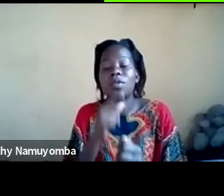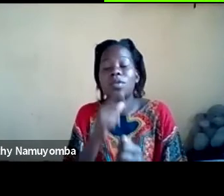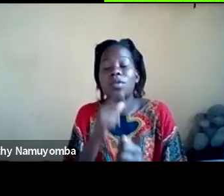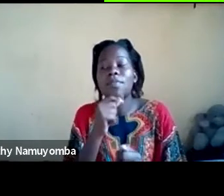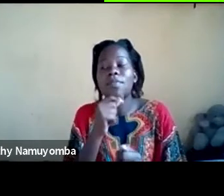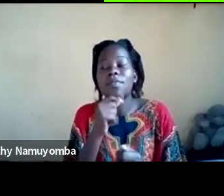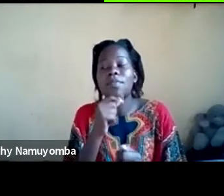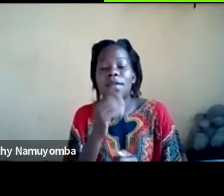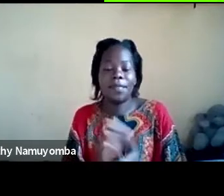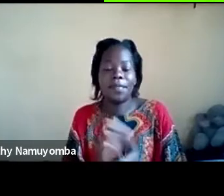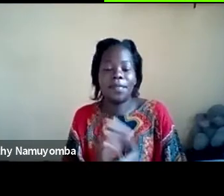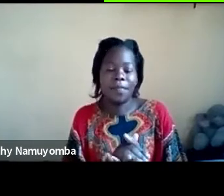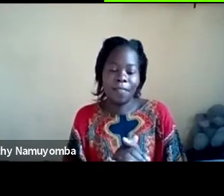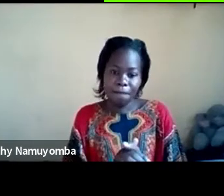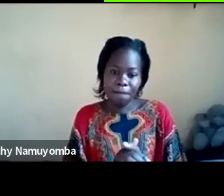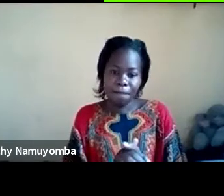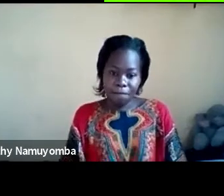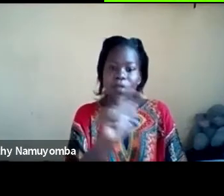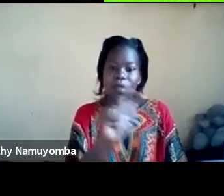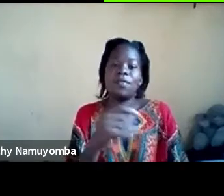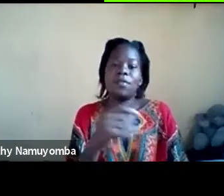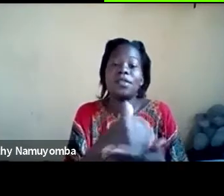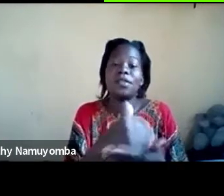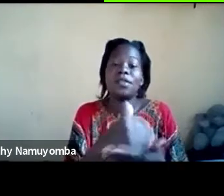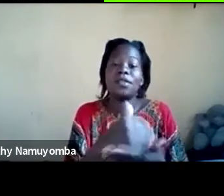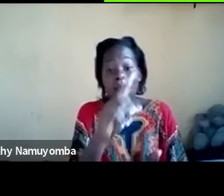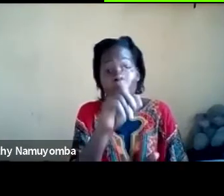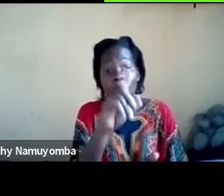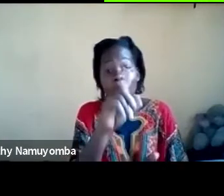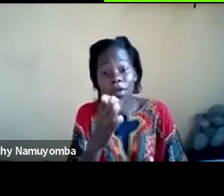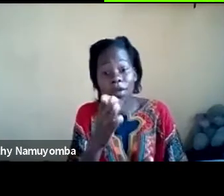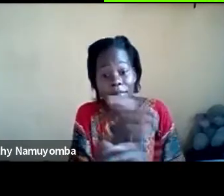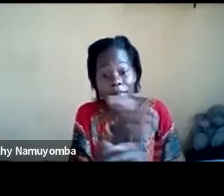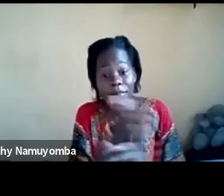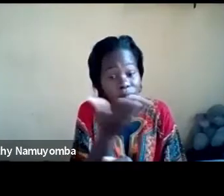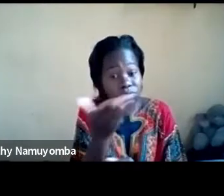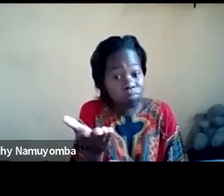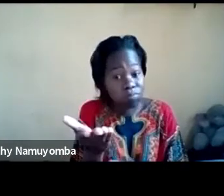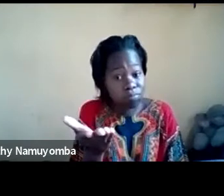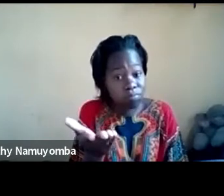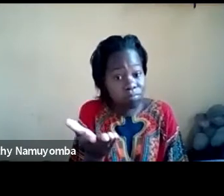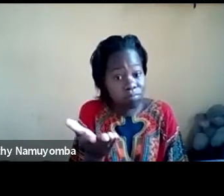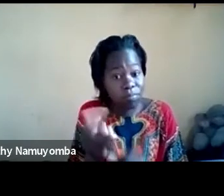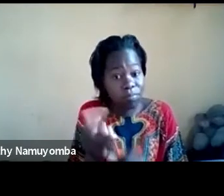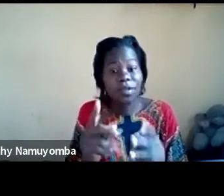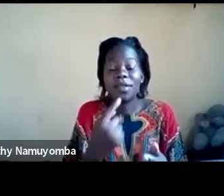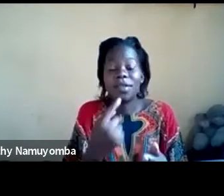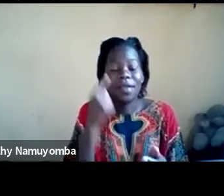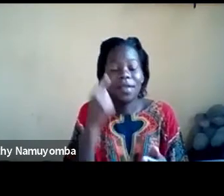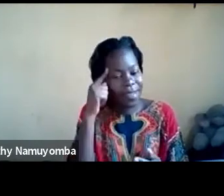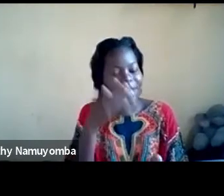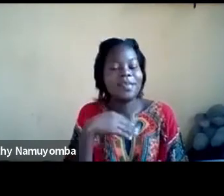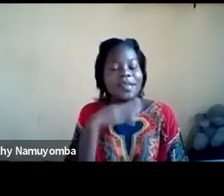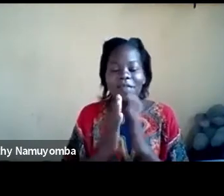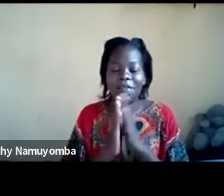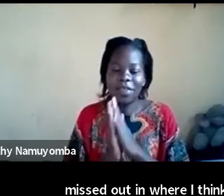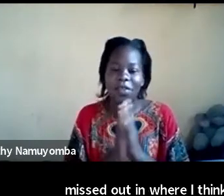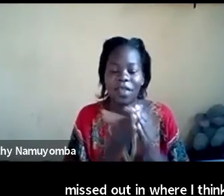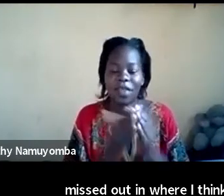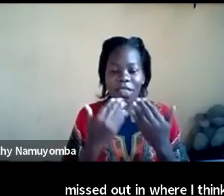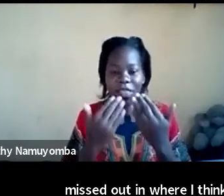I don't know if there is any other question that I missed out anywhere. I think that was it for now. Thank you very much,